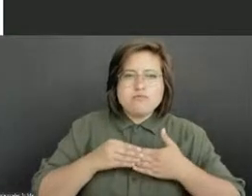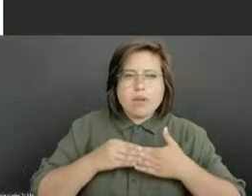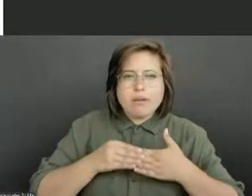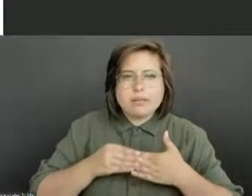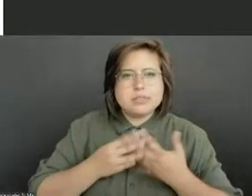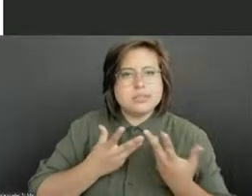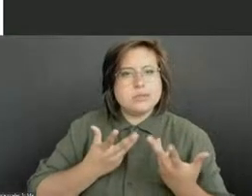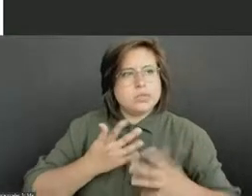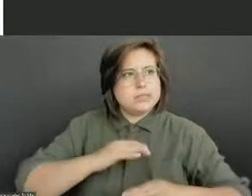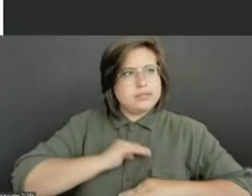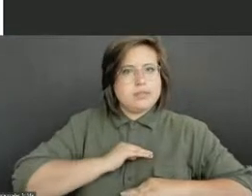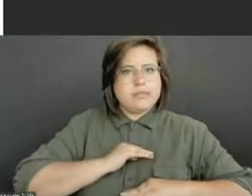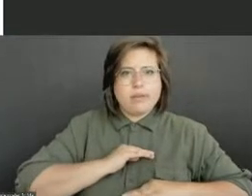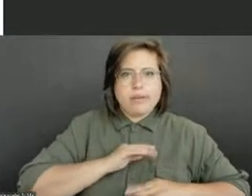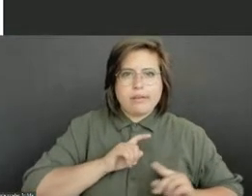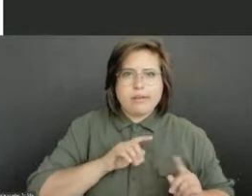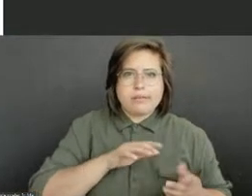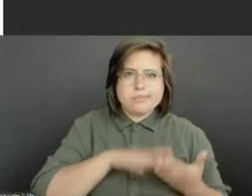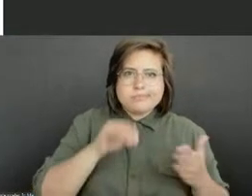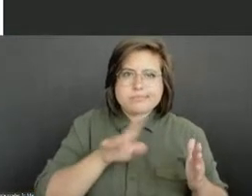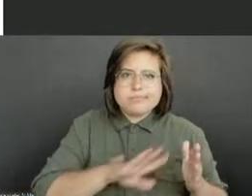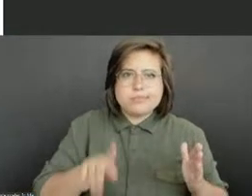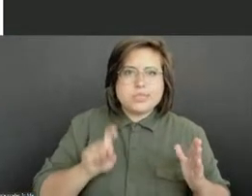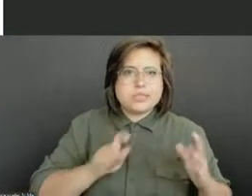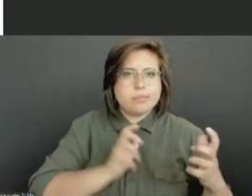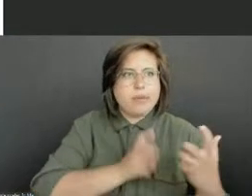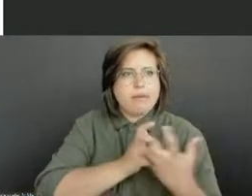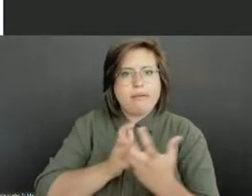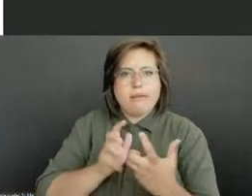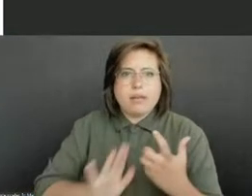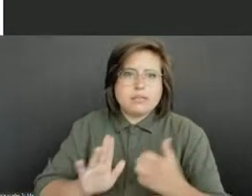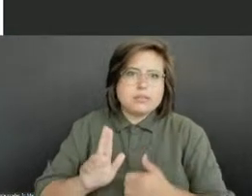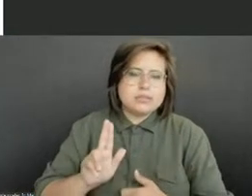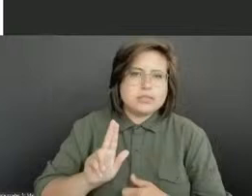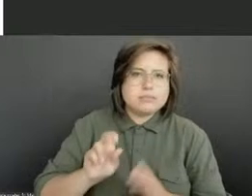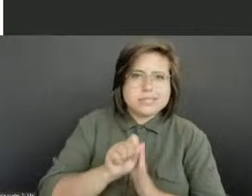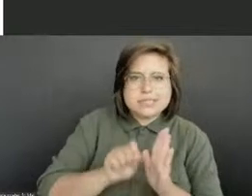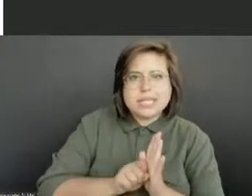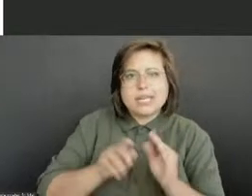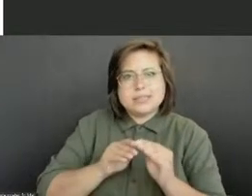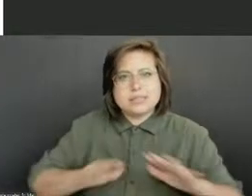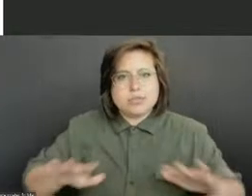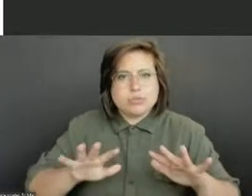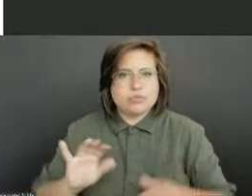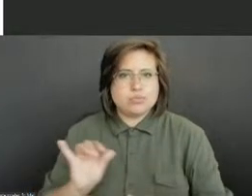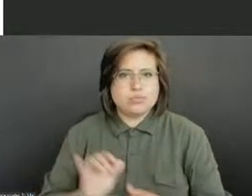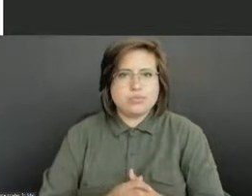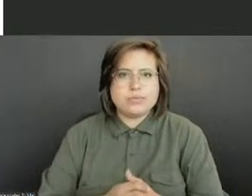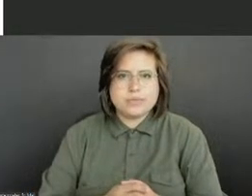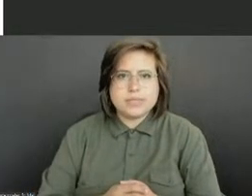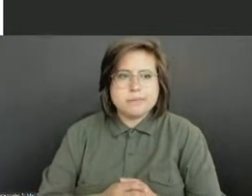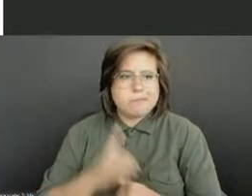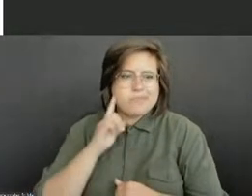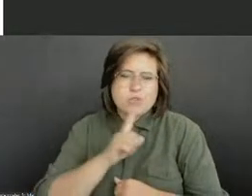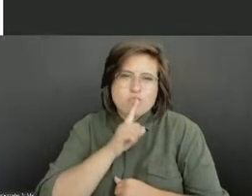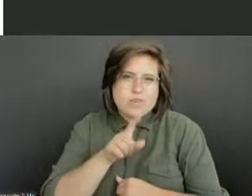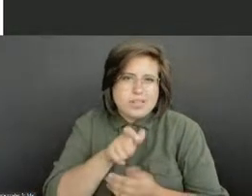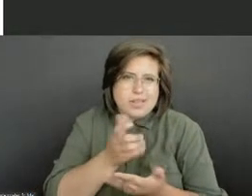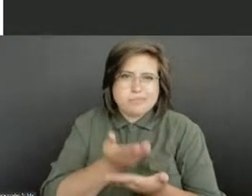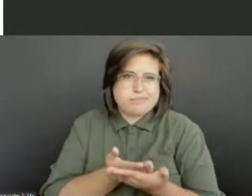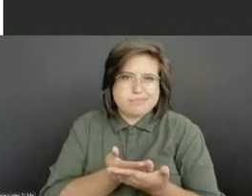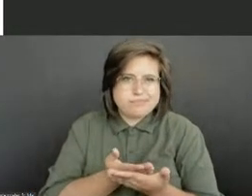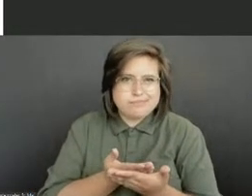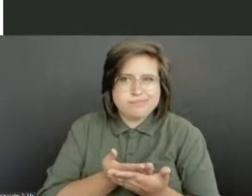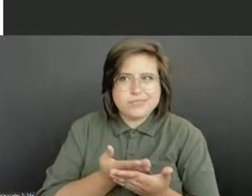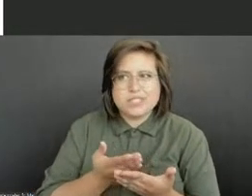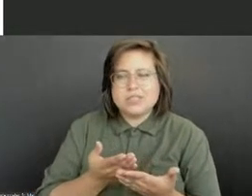what our students needed across the states and territories, right? And I think this is really evidenced by